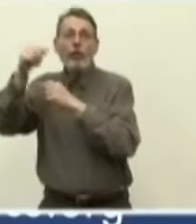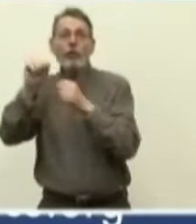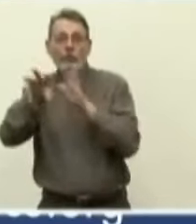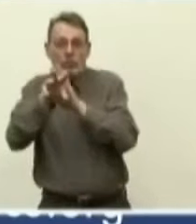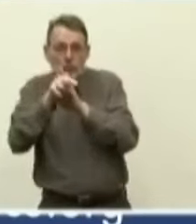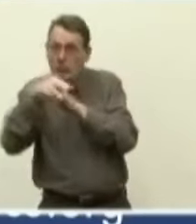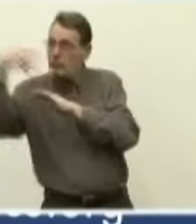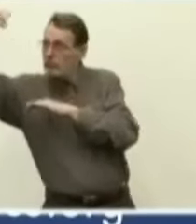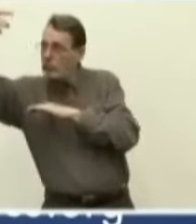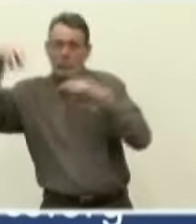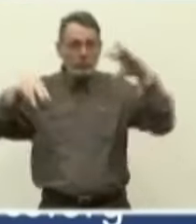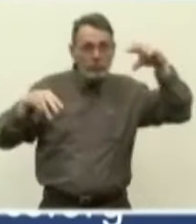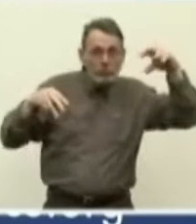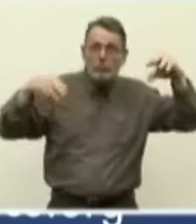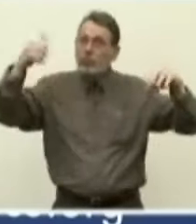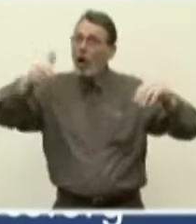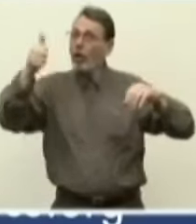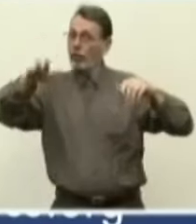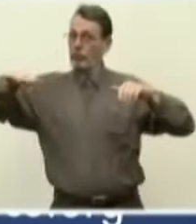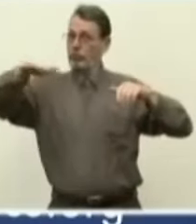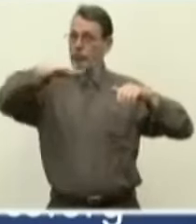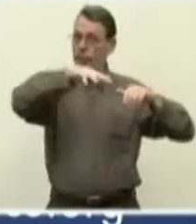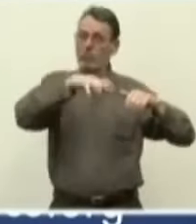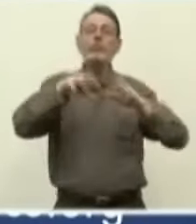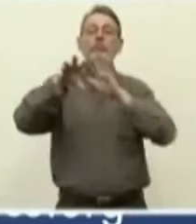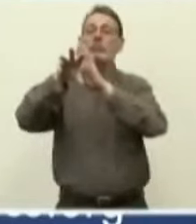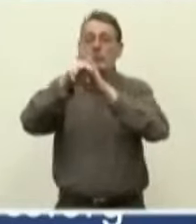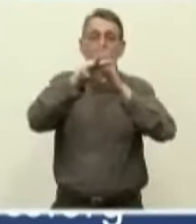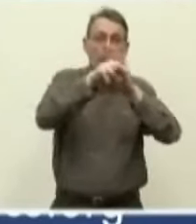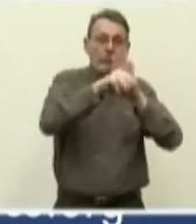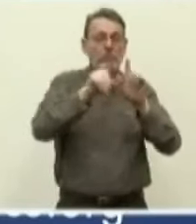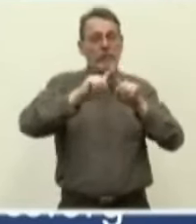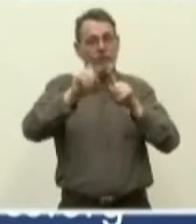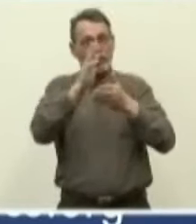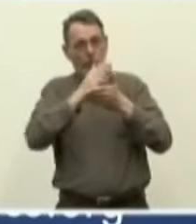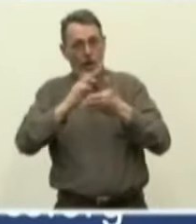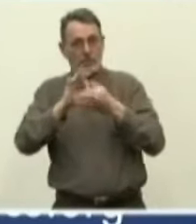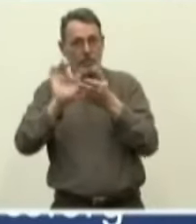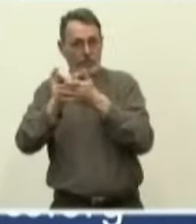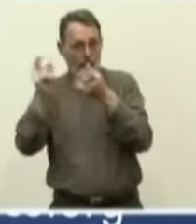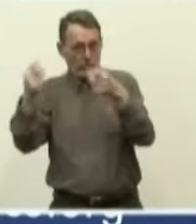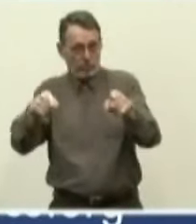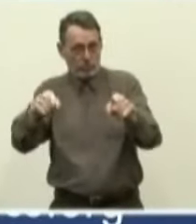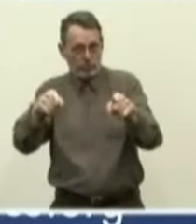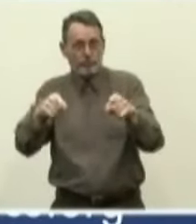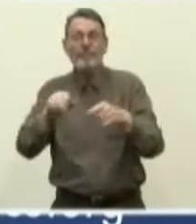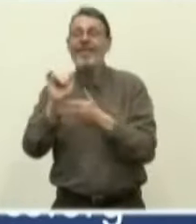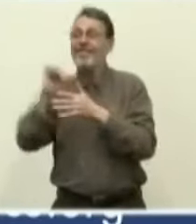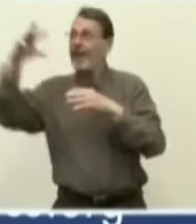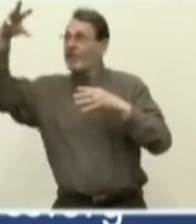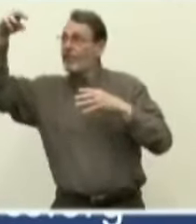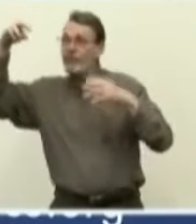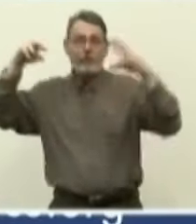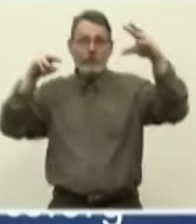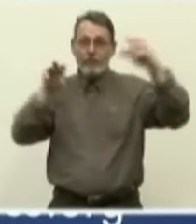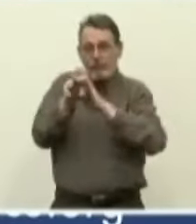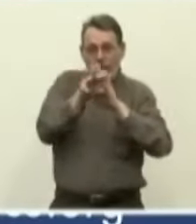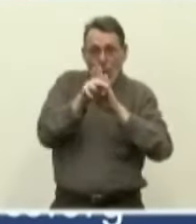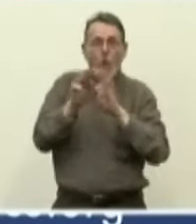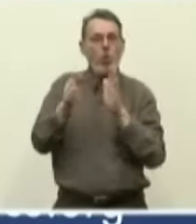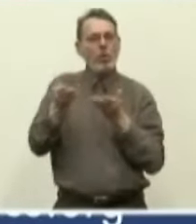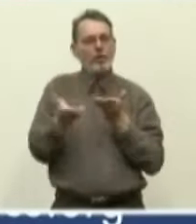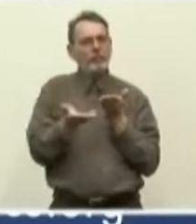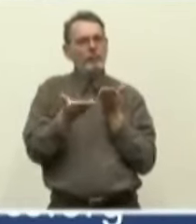immediate vicinity of the officer-involved shooting captured various portions of this incident. Those videos will be presented